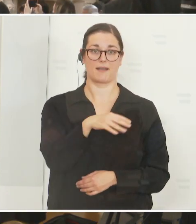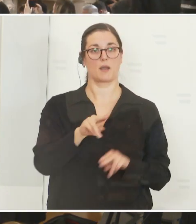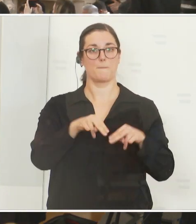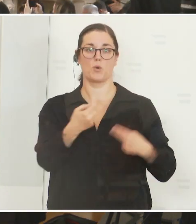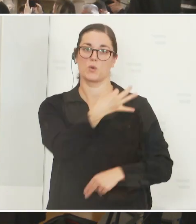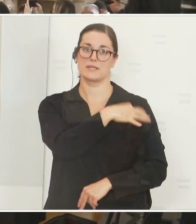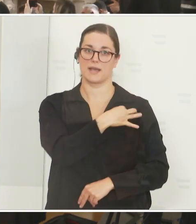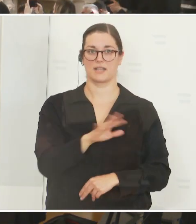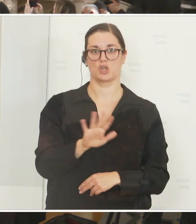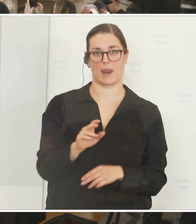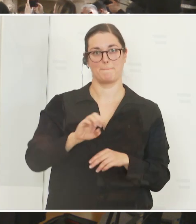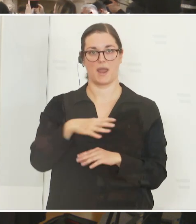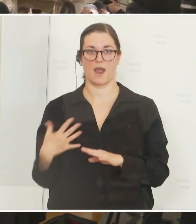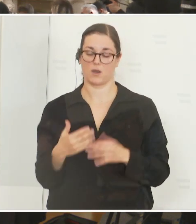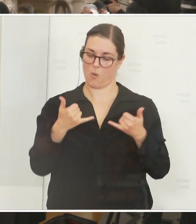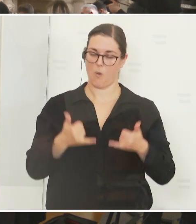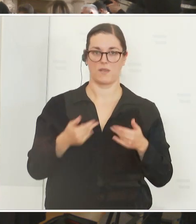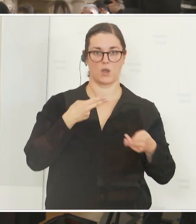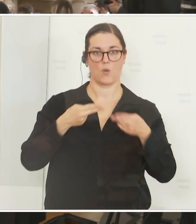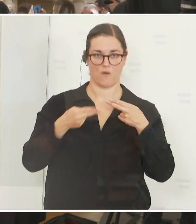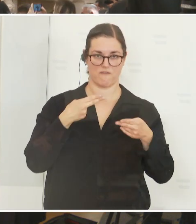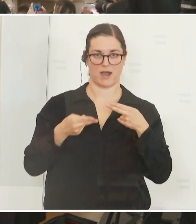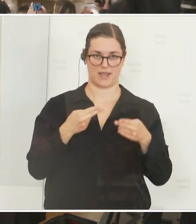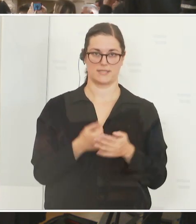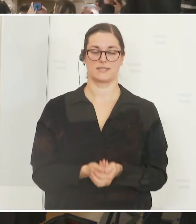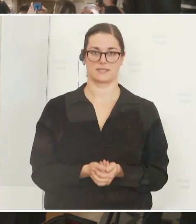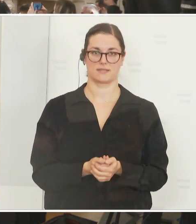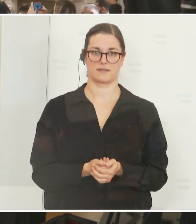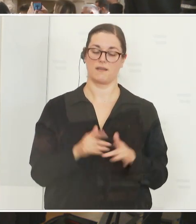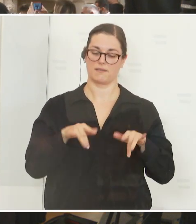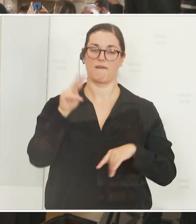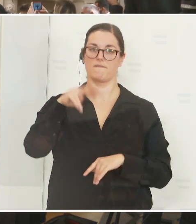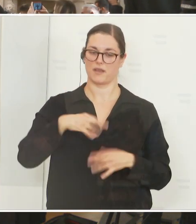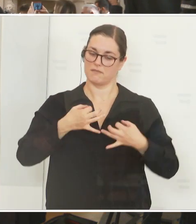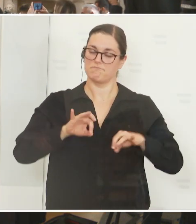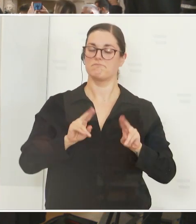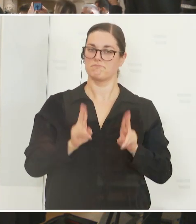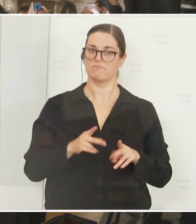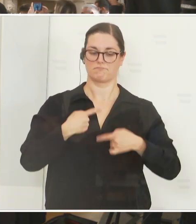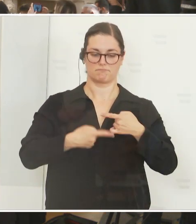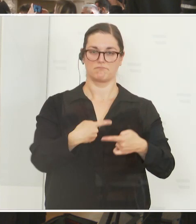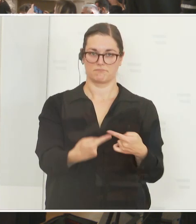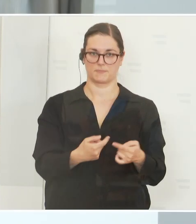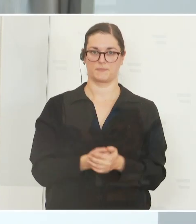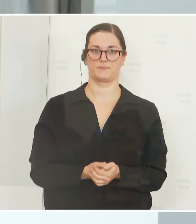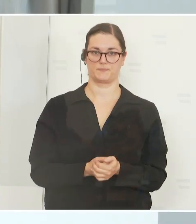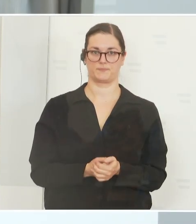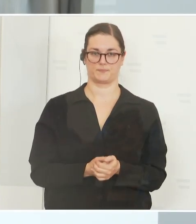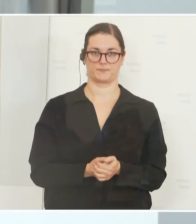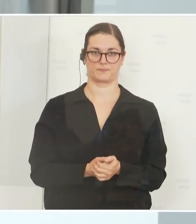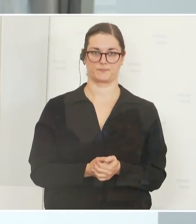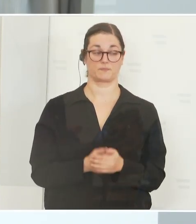for hosting this conference. There's hardly a better place than Vienna to do it. Vienna, which